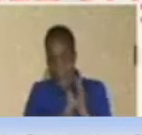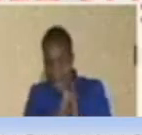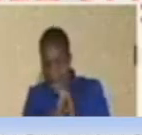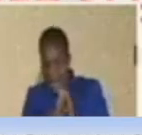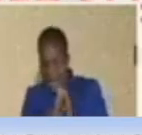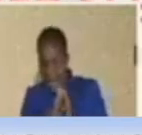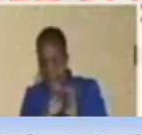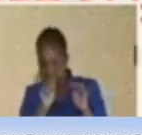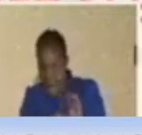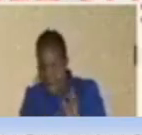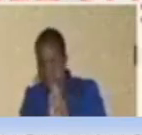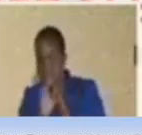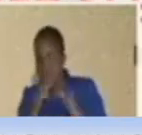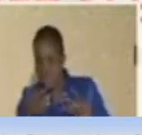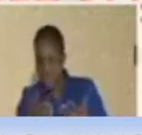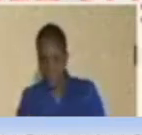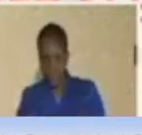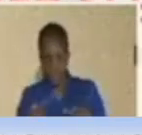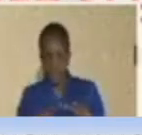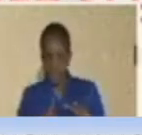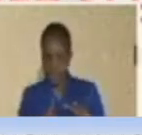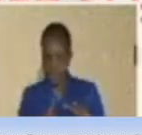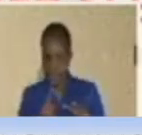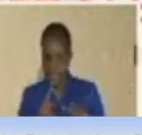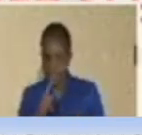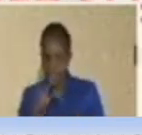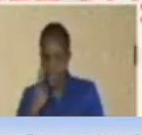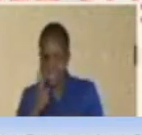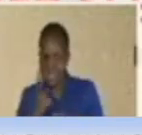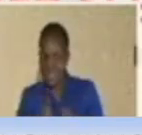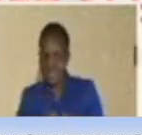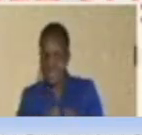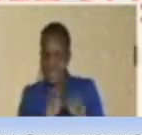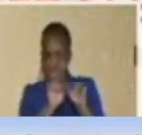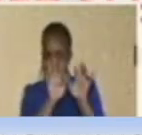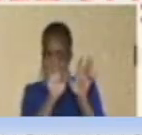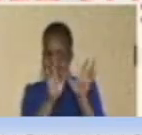2, to ensure a more transparent,